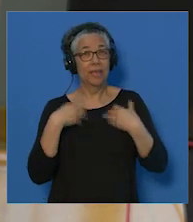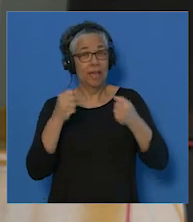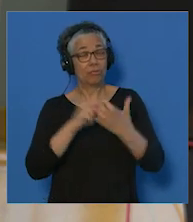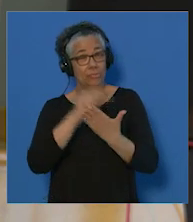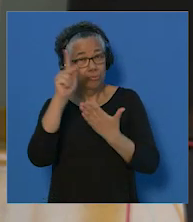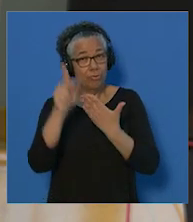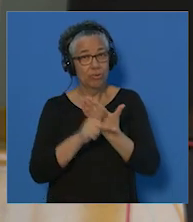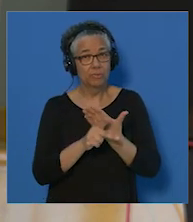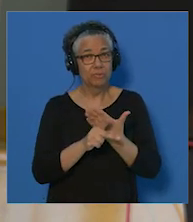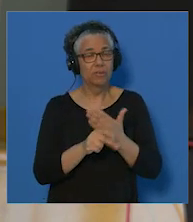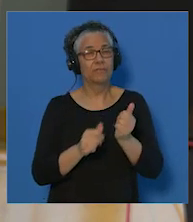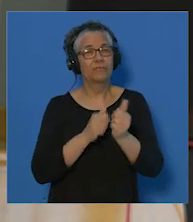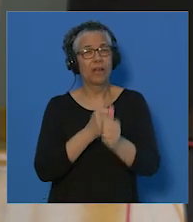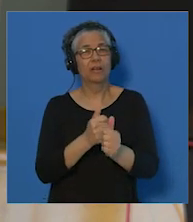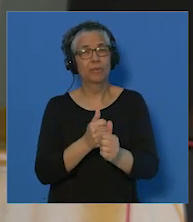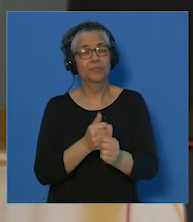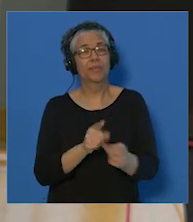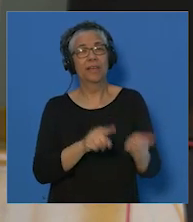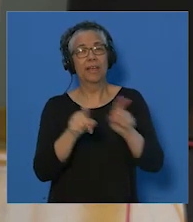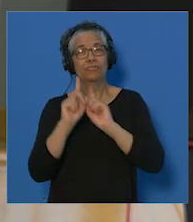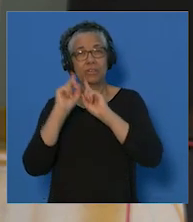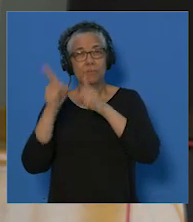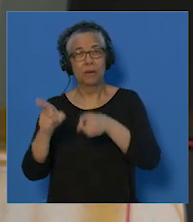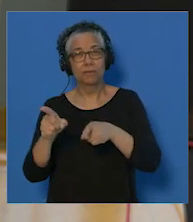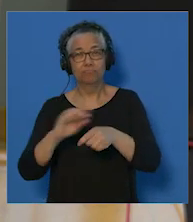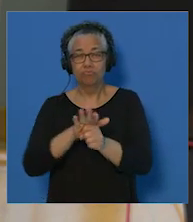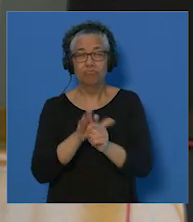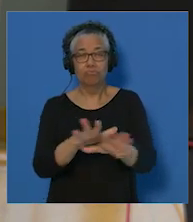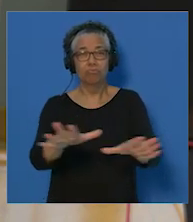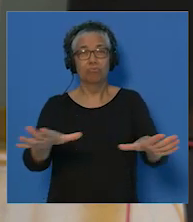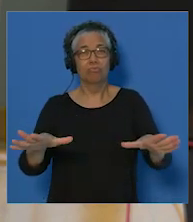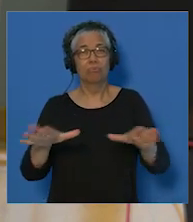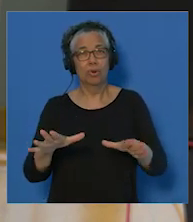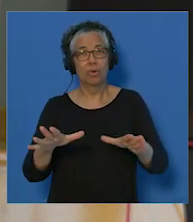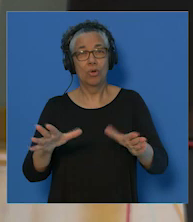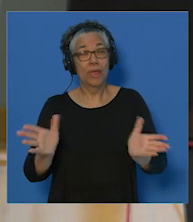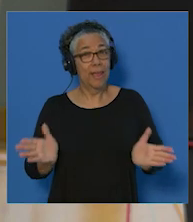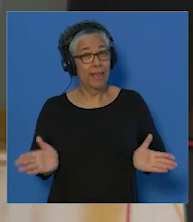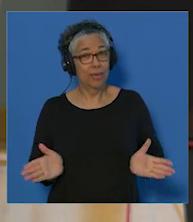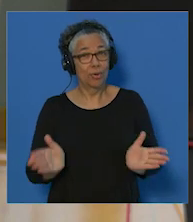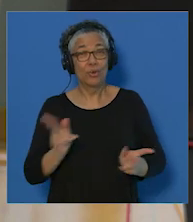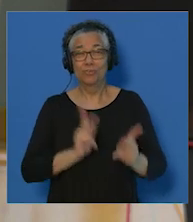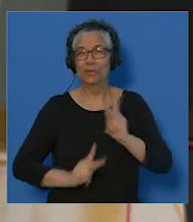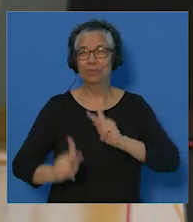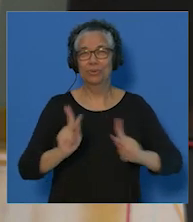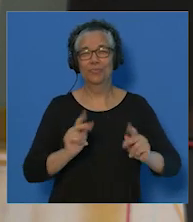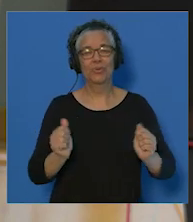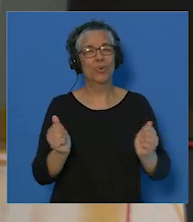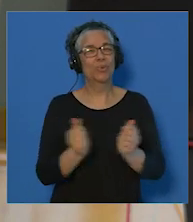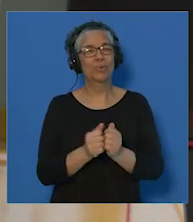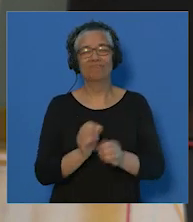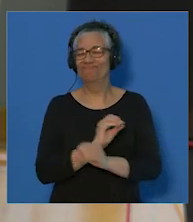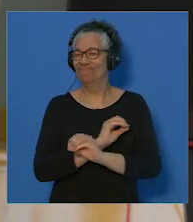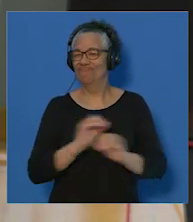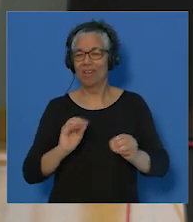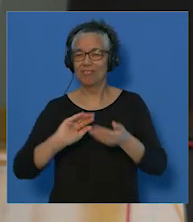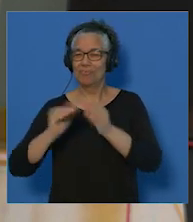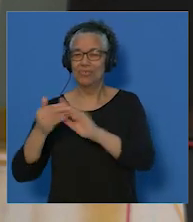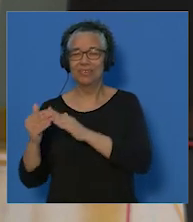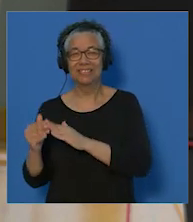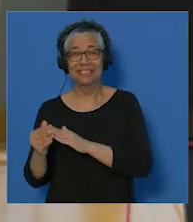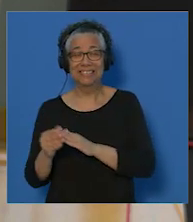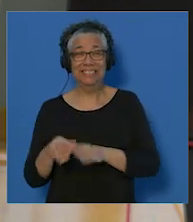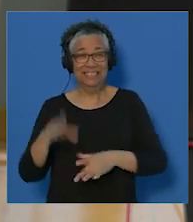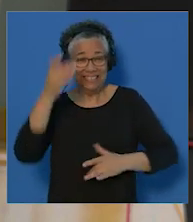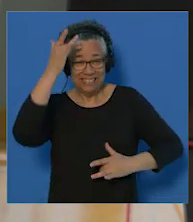to COVID-19, which is why we also want to continue to encourage persons with non-communicable diseases such as